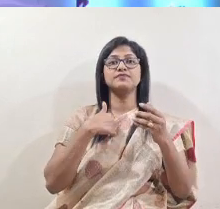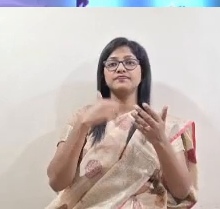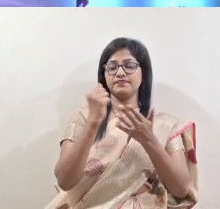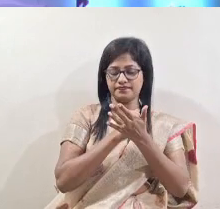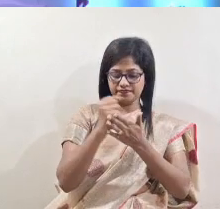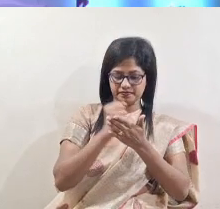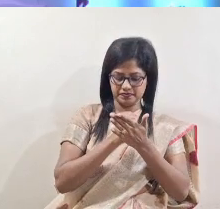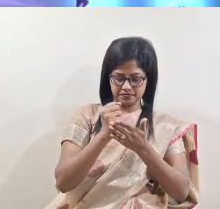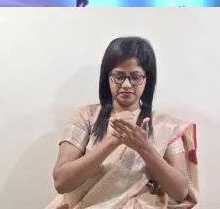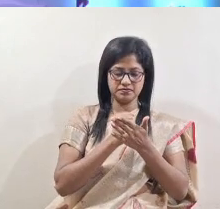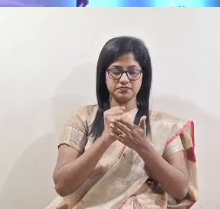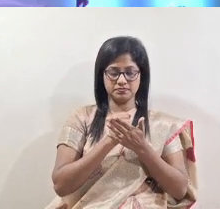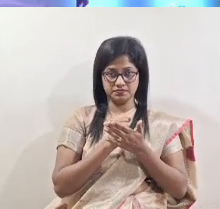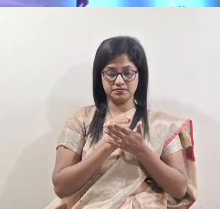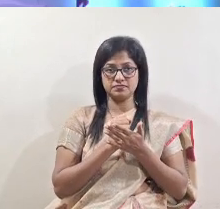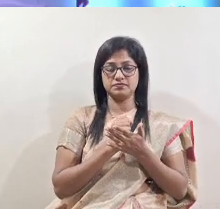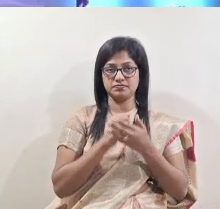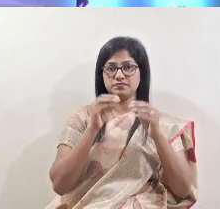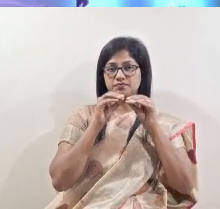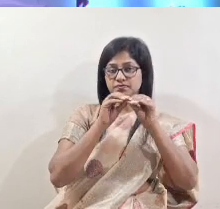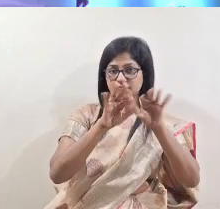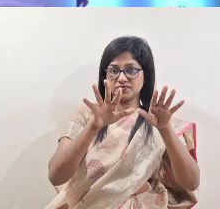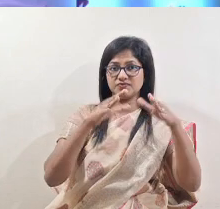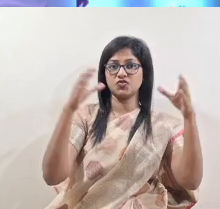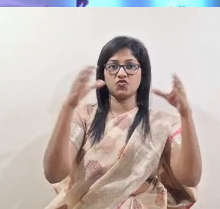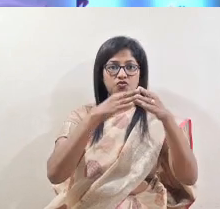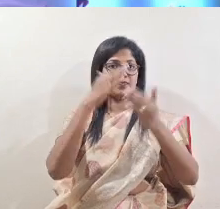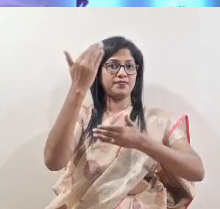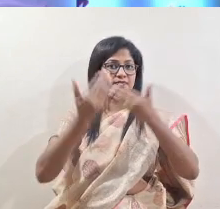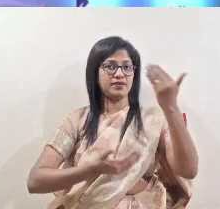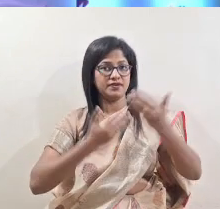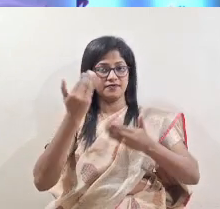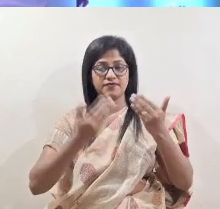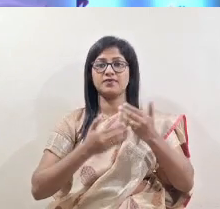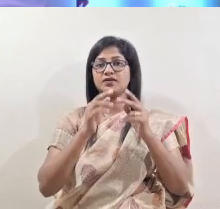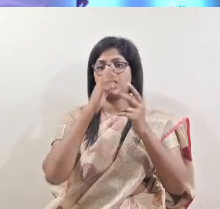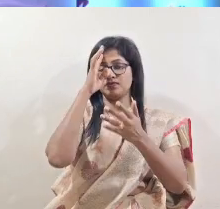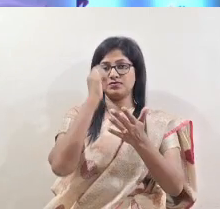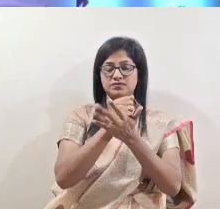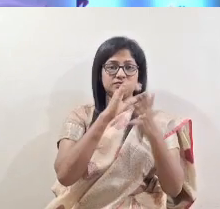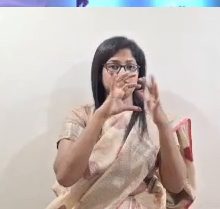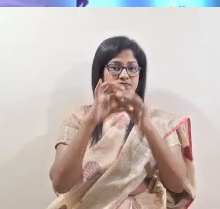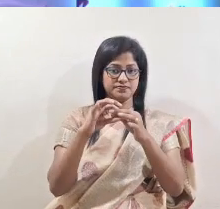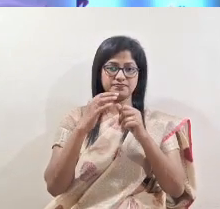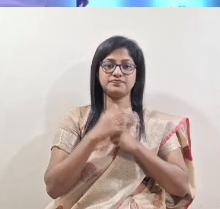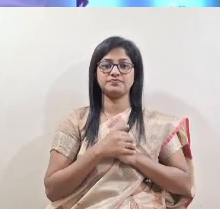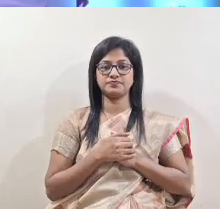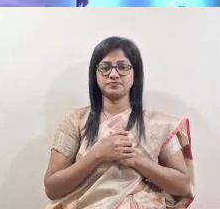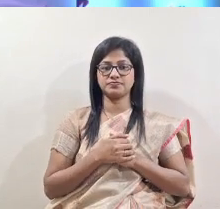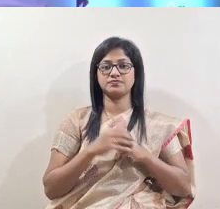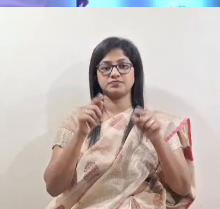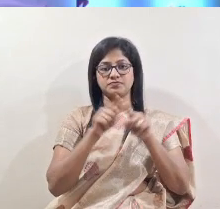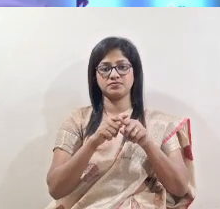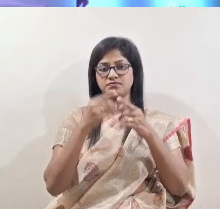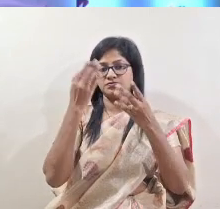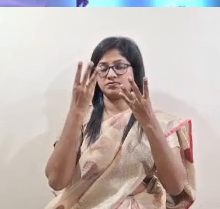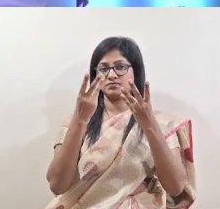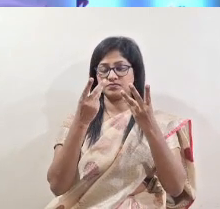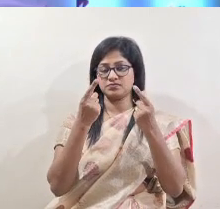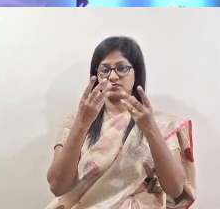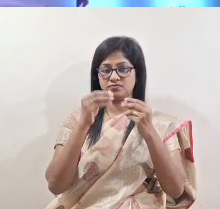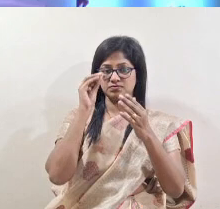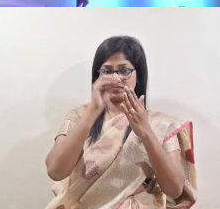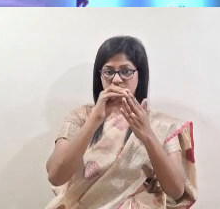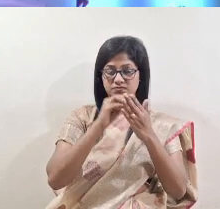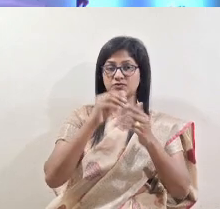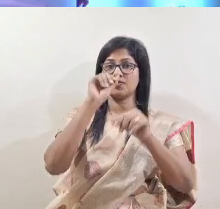Further, we can actually try influencing the effect of group behavior on the decisions, and